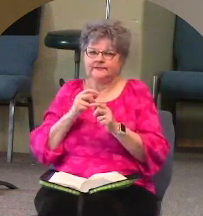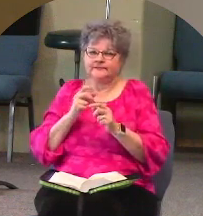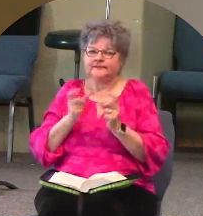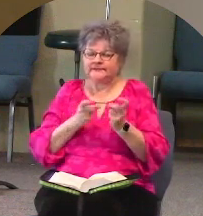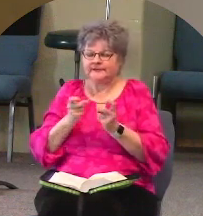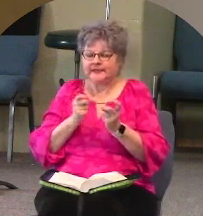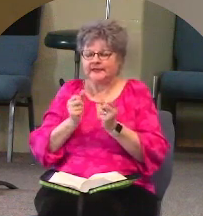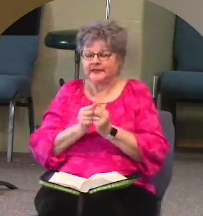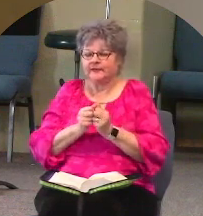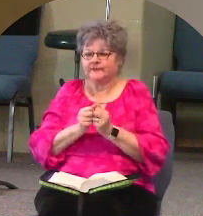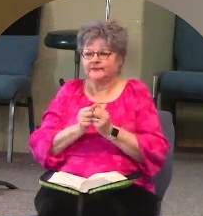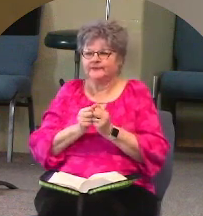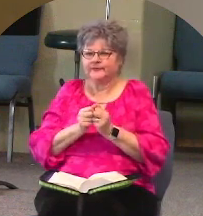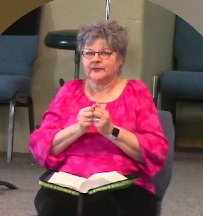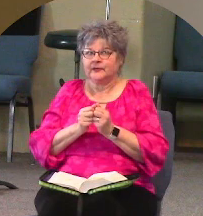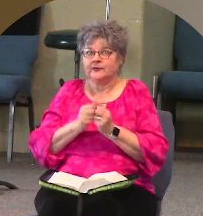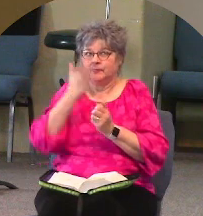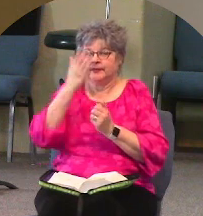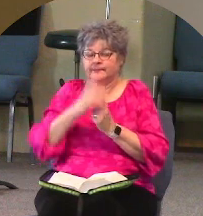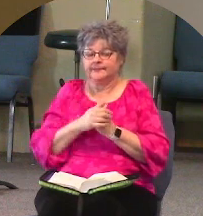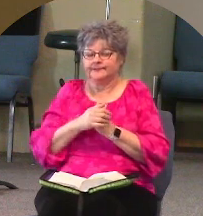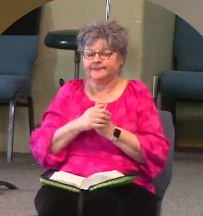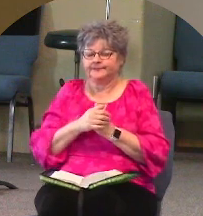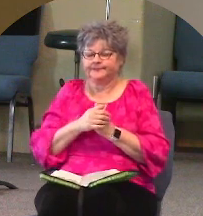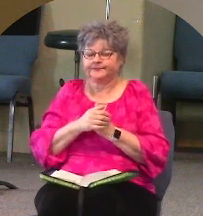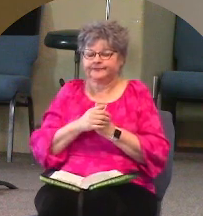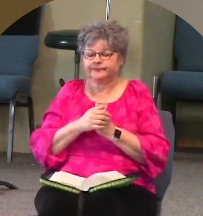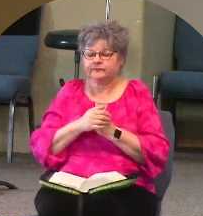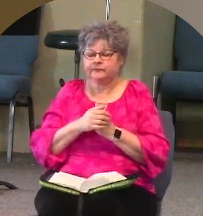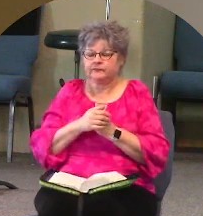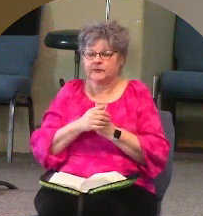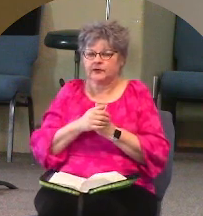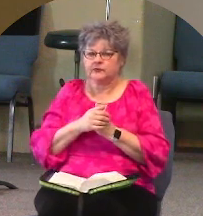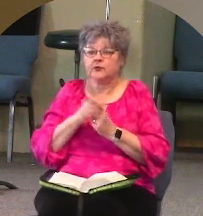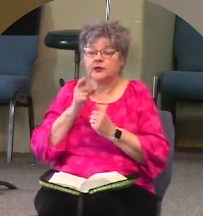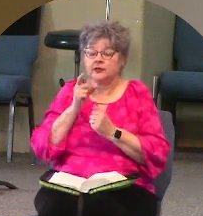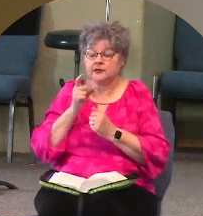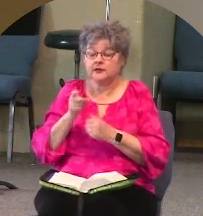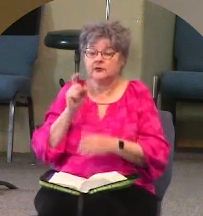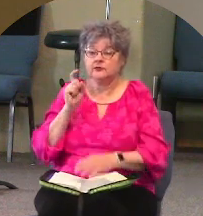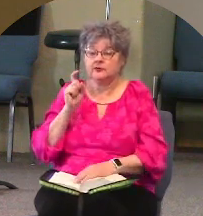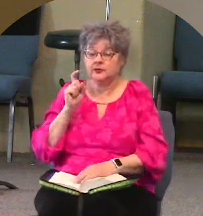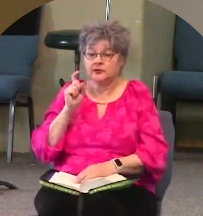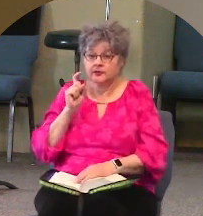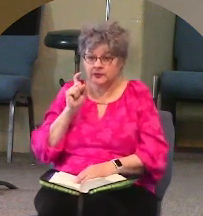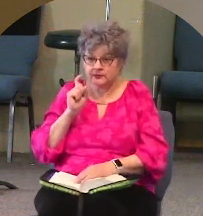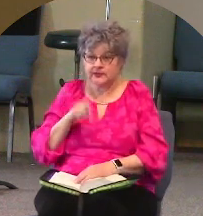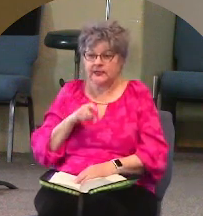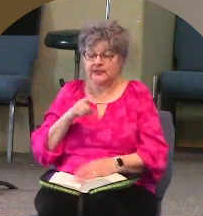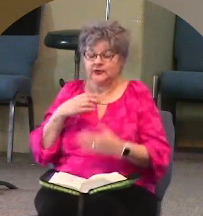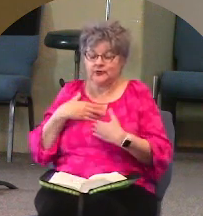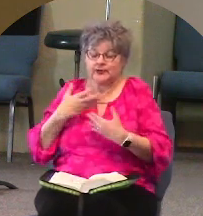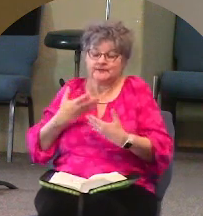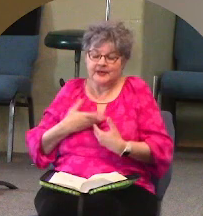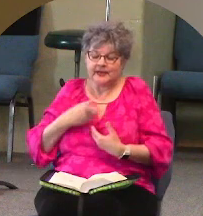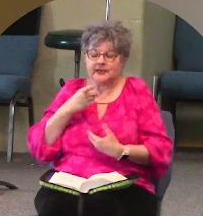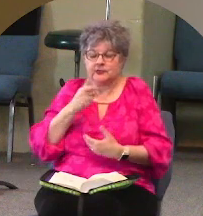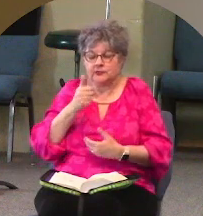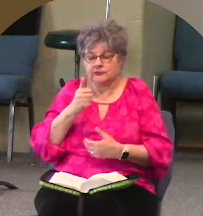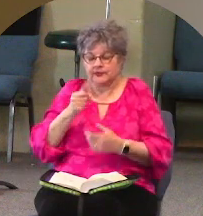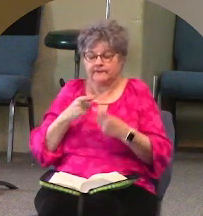He said, I need you to, no, you need to. You need to admit that you're a sinner.